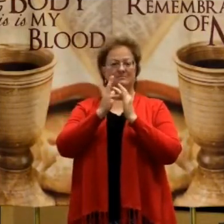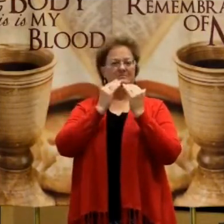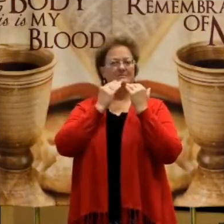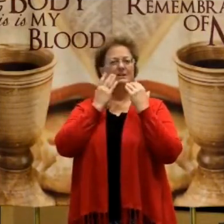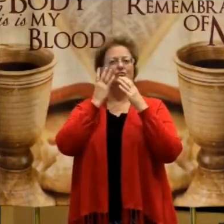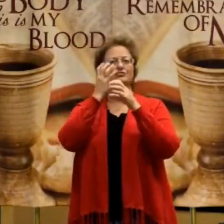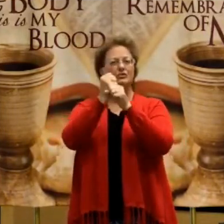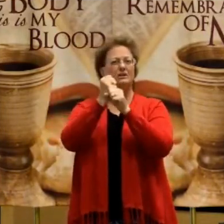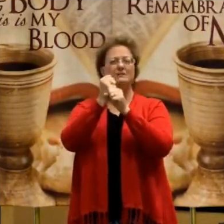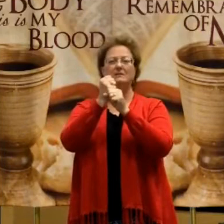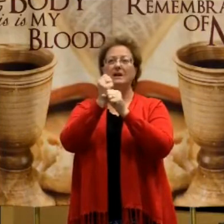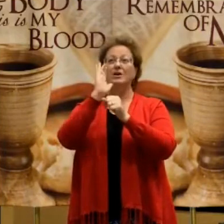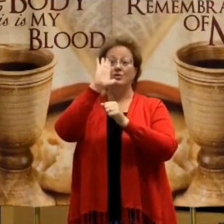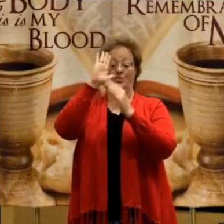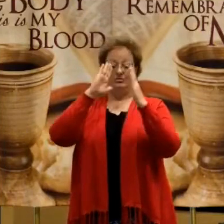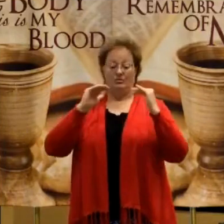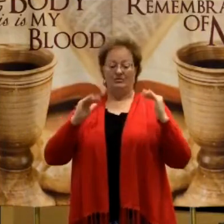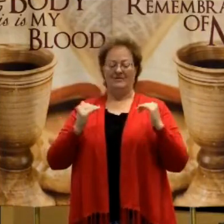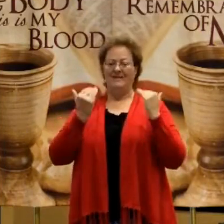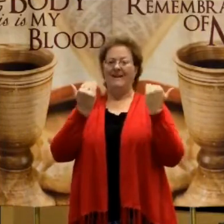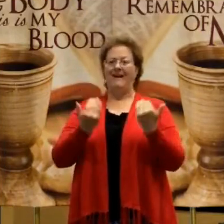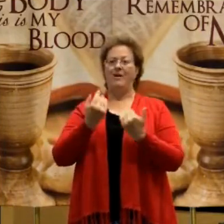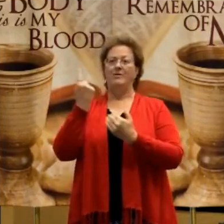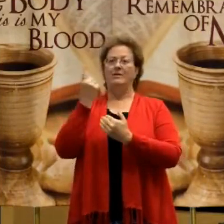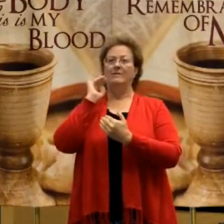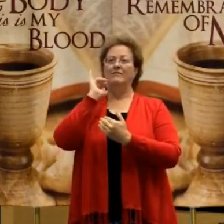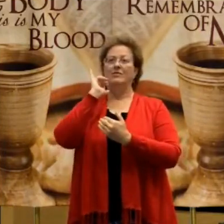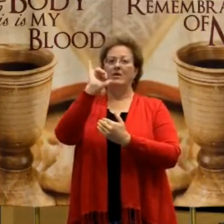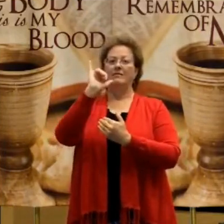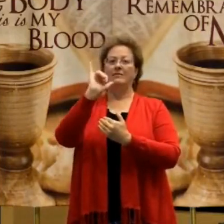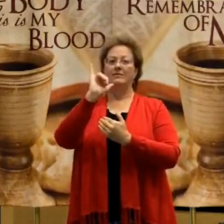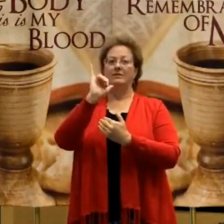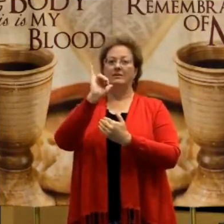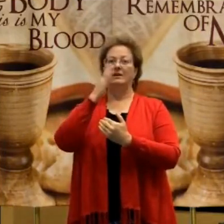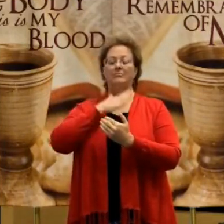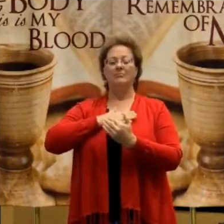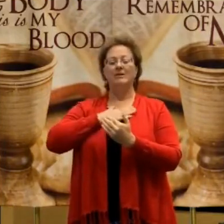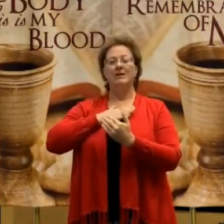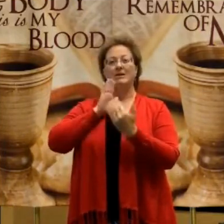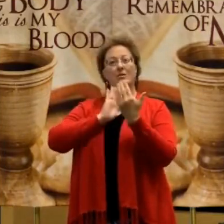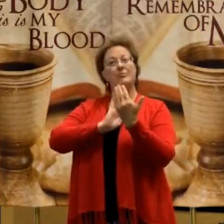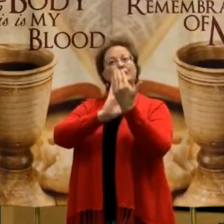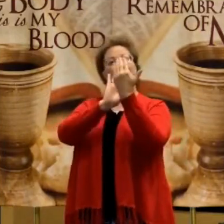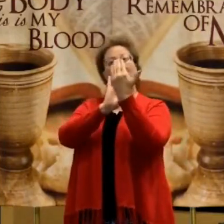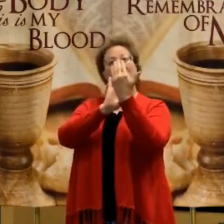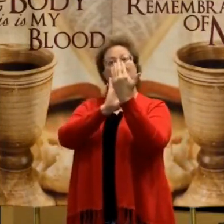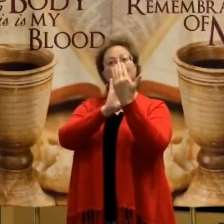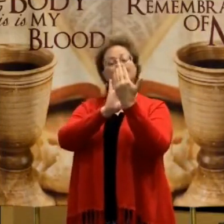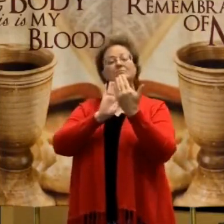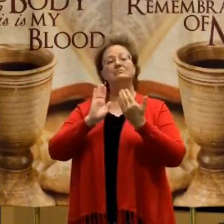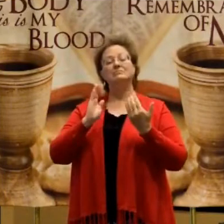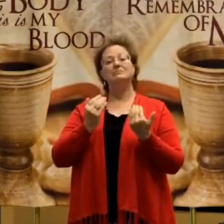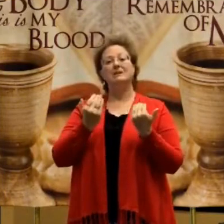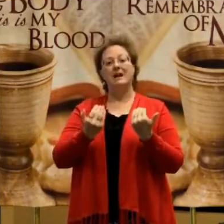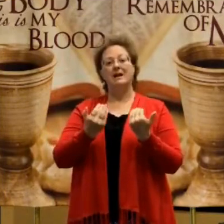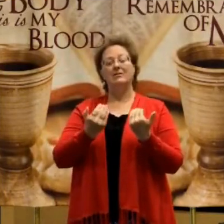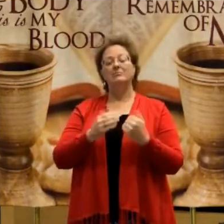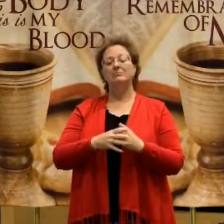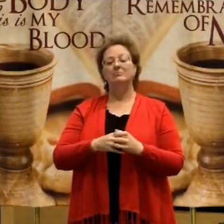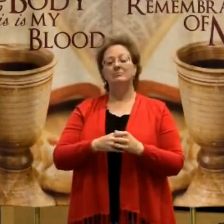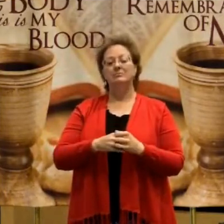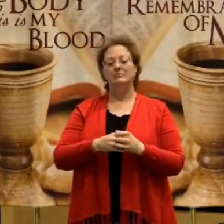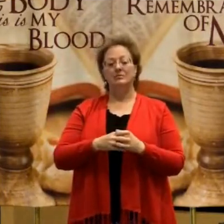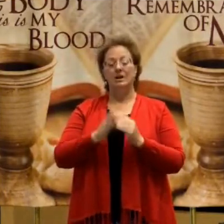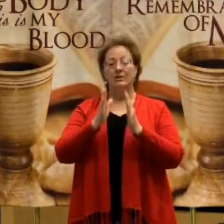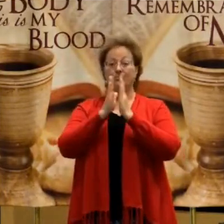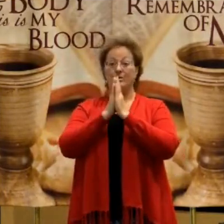your children now and forever, we humbly ask for your presence and your providence during our current crisis. We pray for